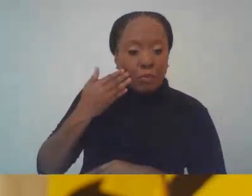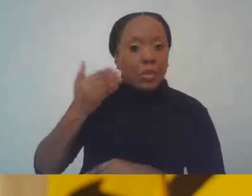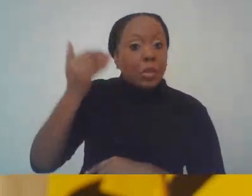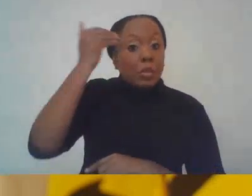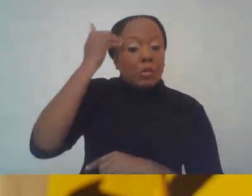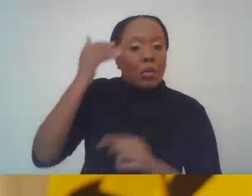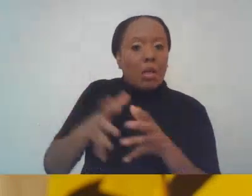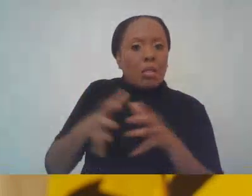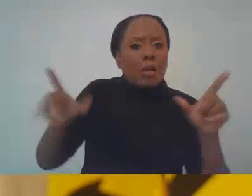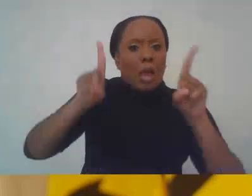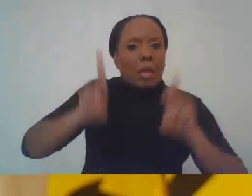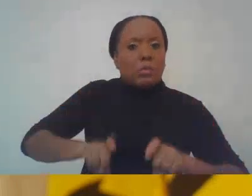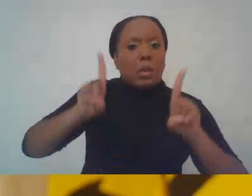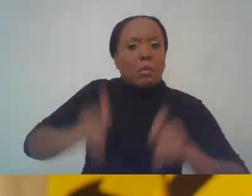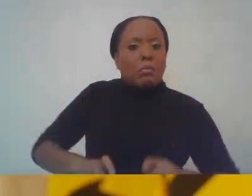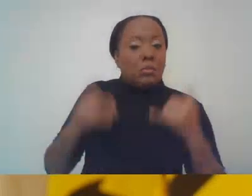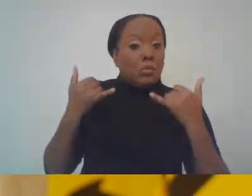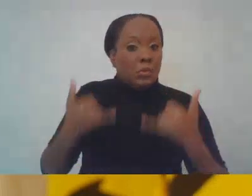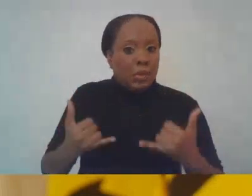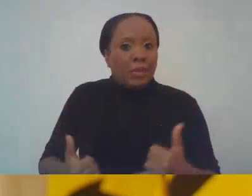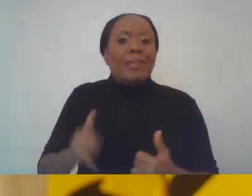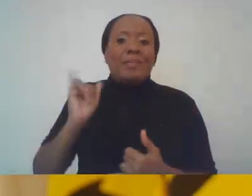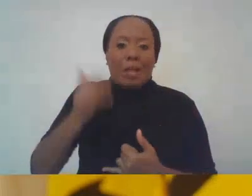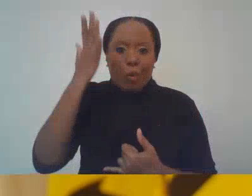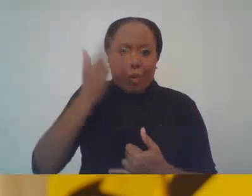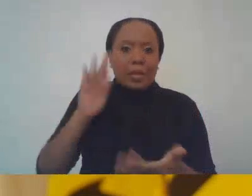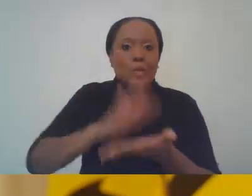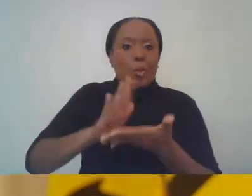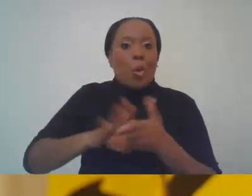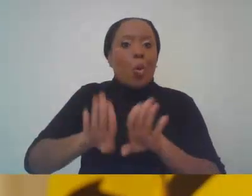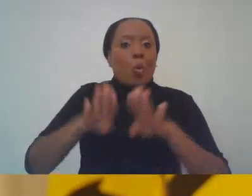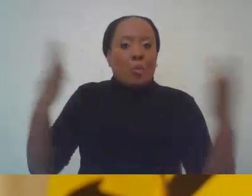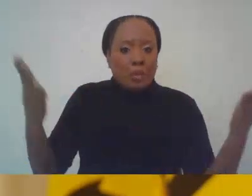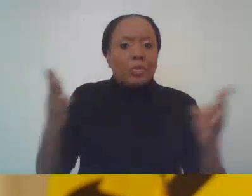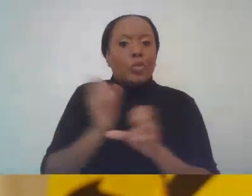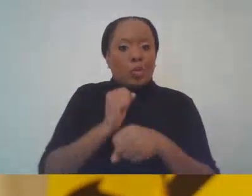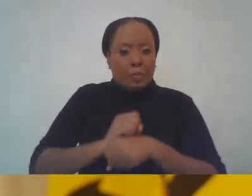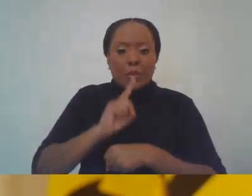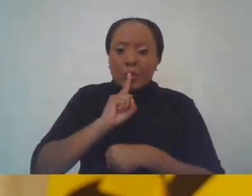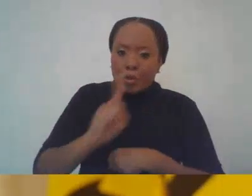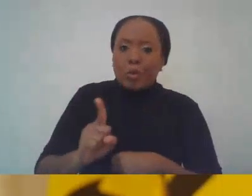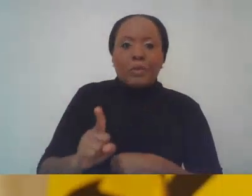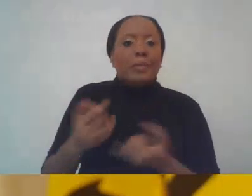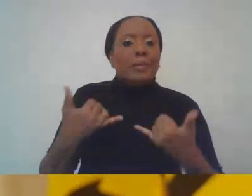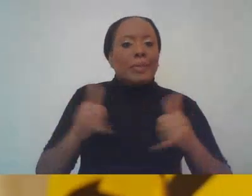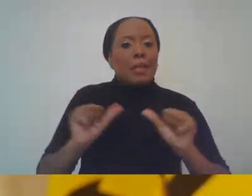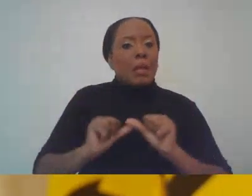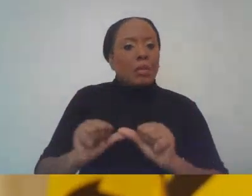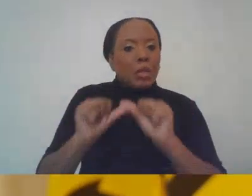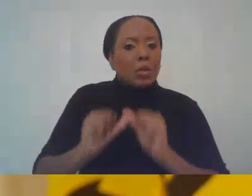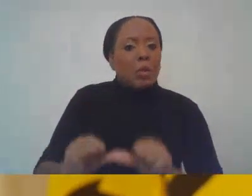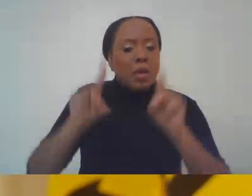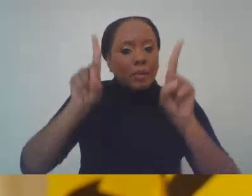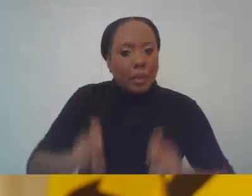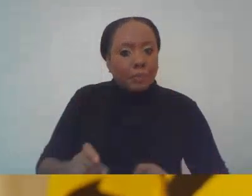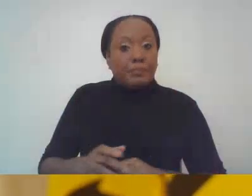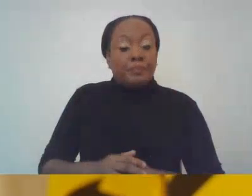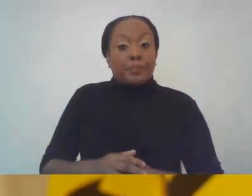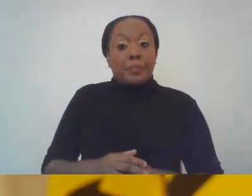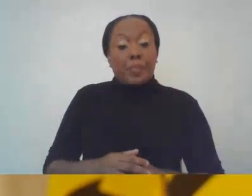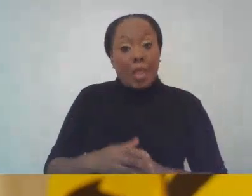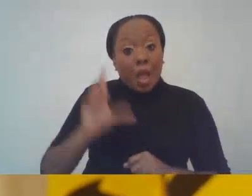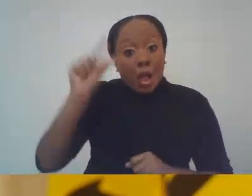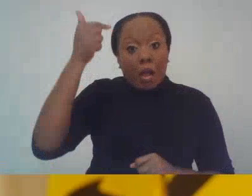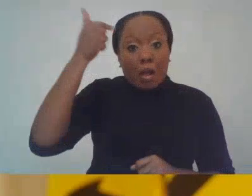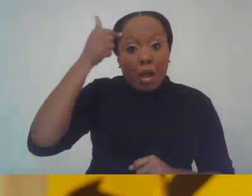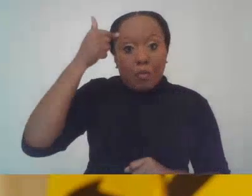you are aware, there were a number of exams that took place today, and we wanted to ensure that those students were obviously facilitated. Cabinet took a further